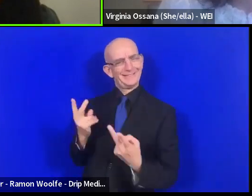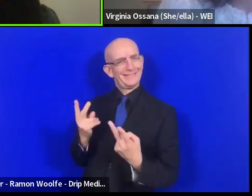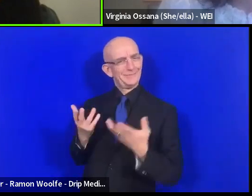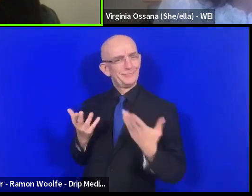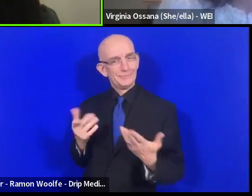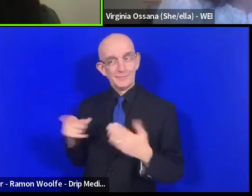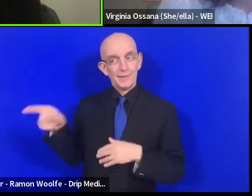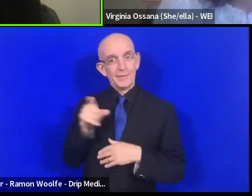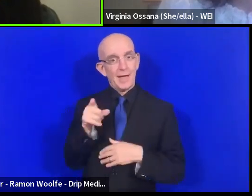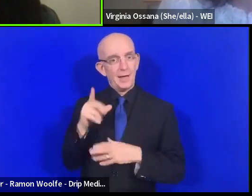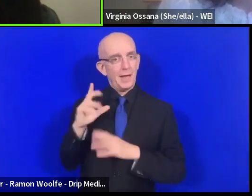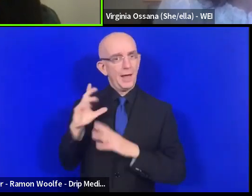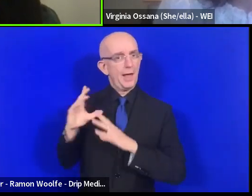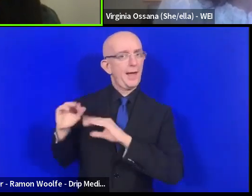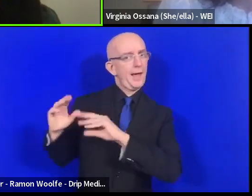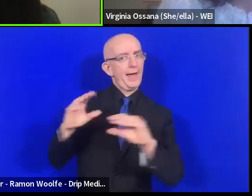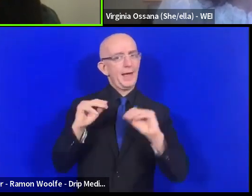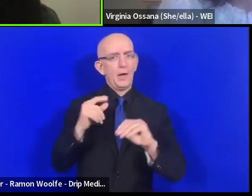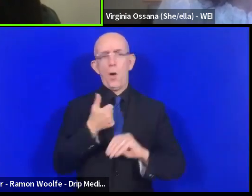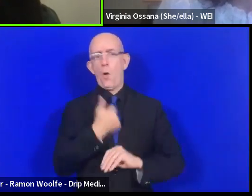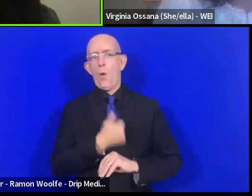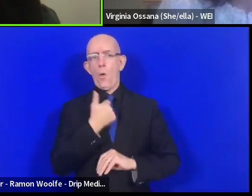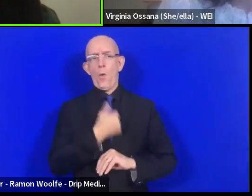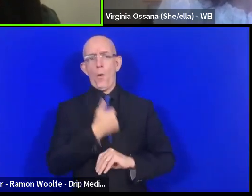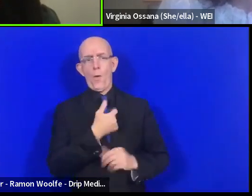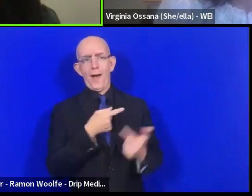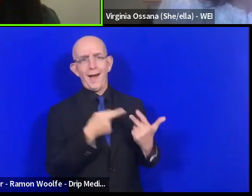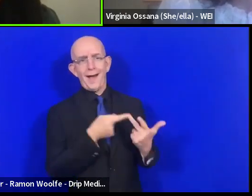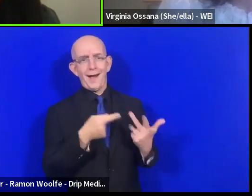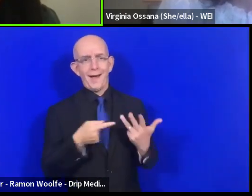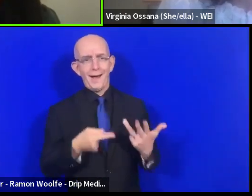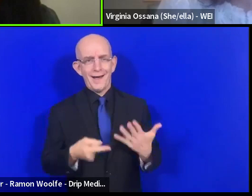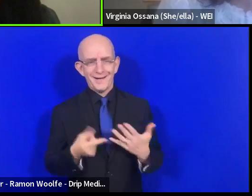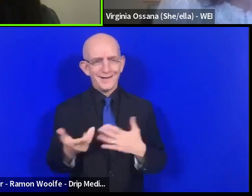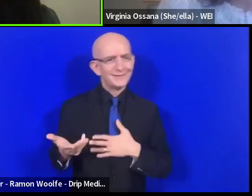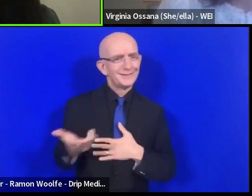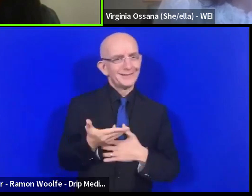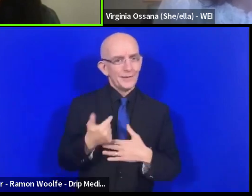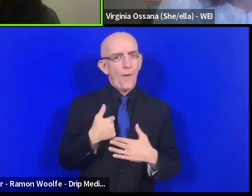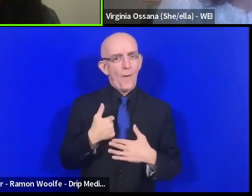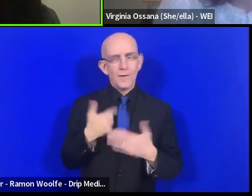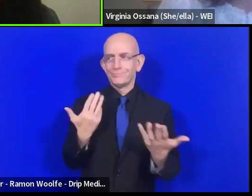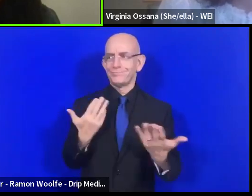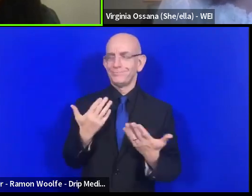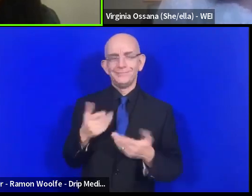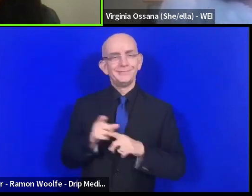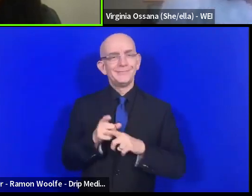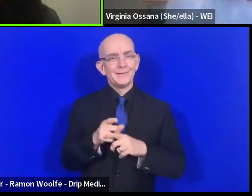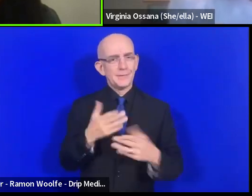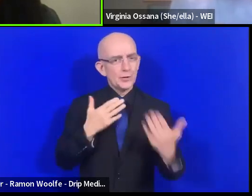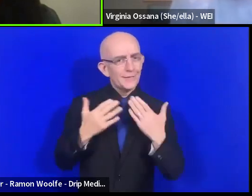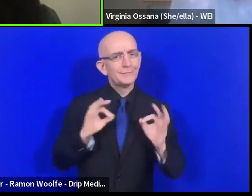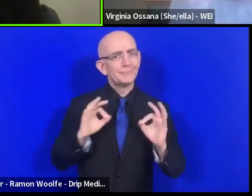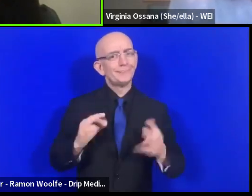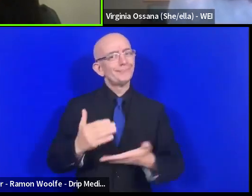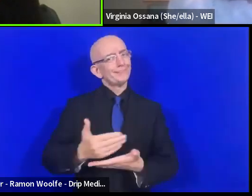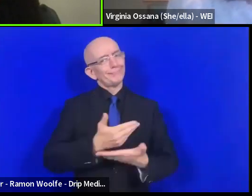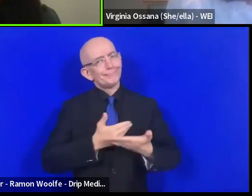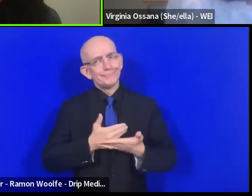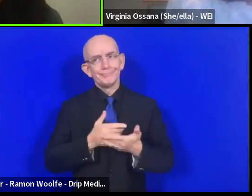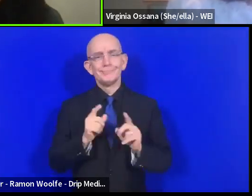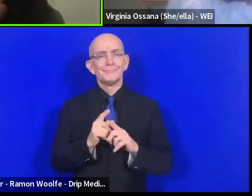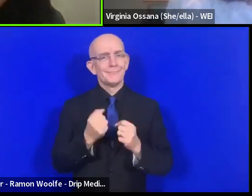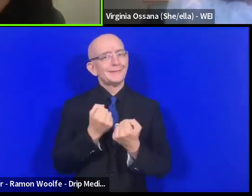and safe, and that they were welcomed and included, not feeling discriminated against by